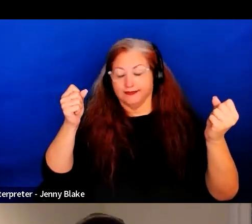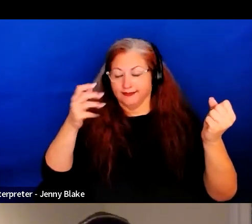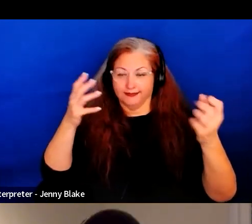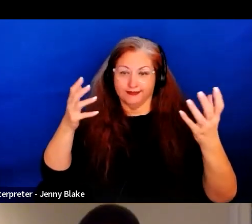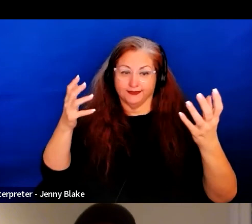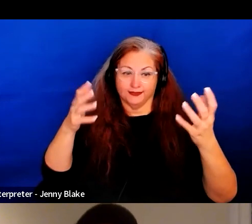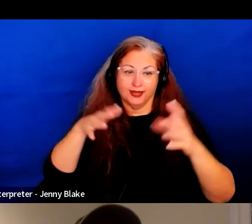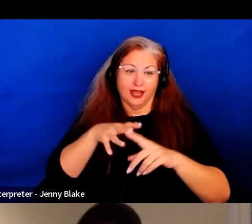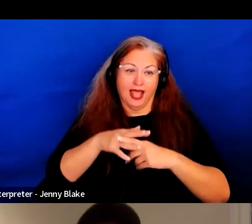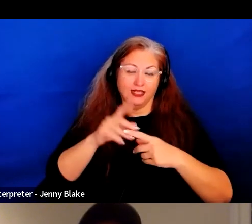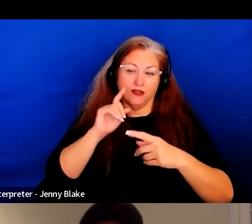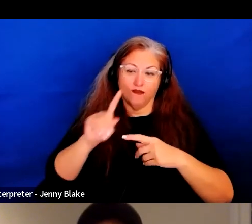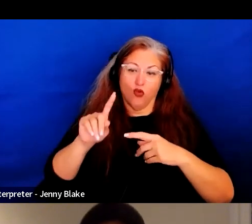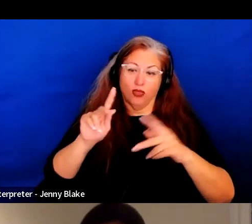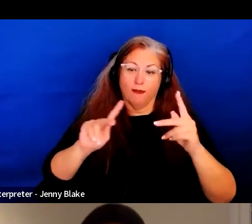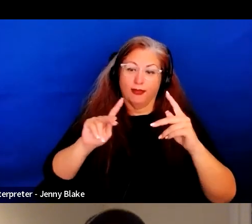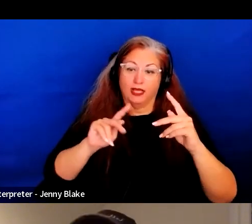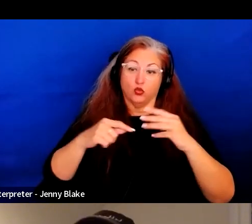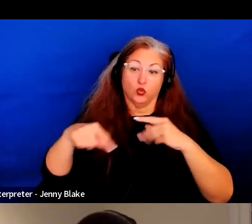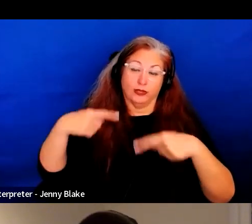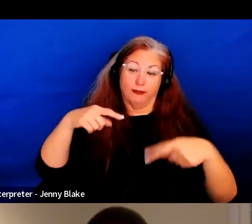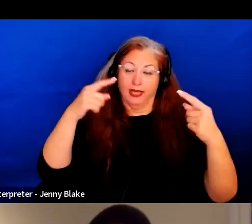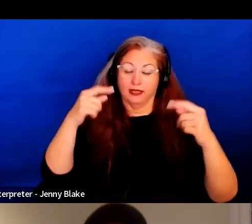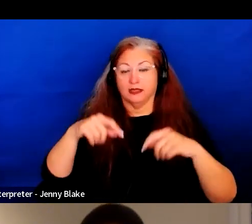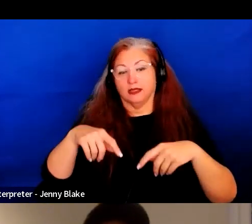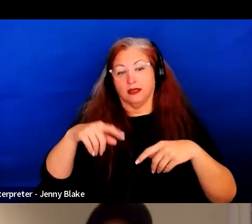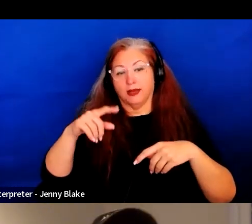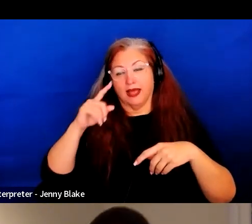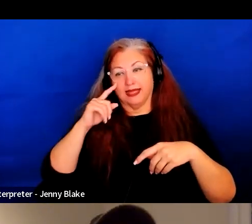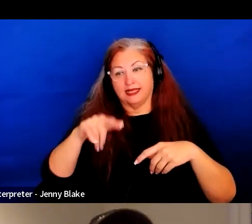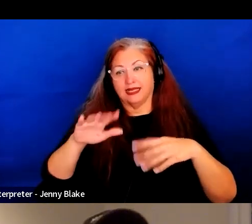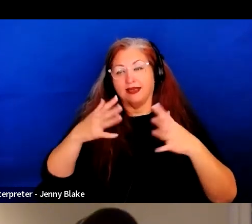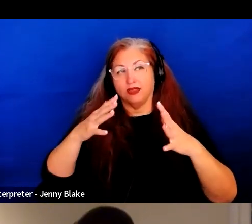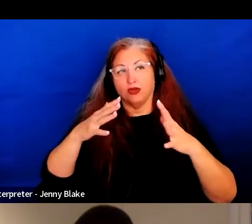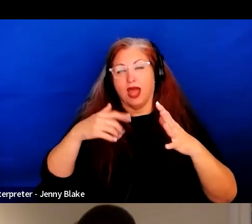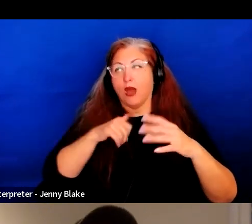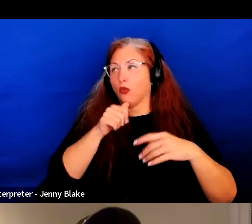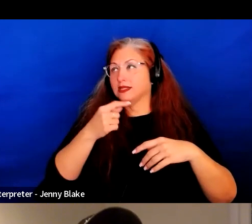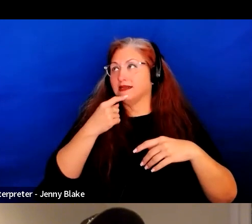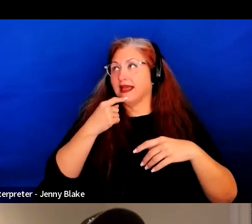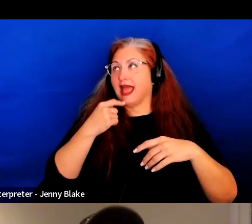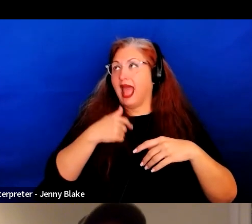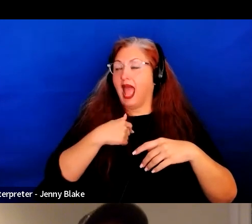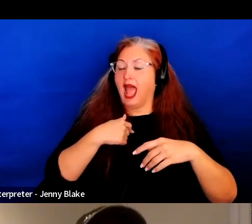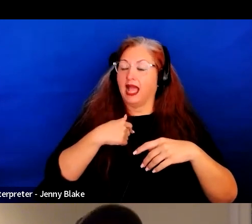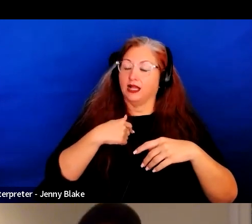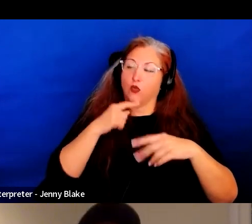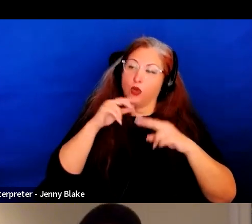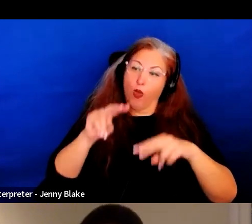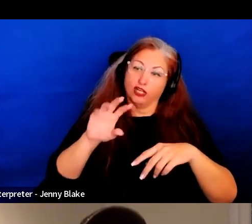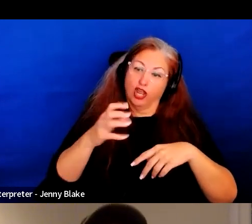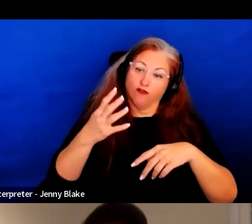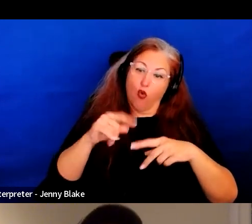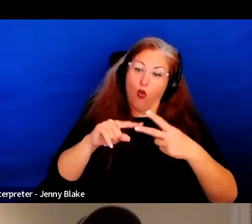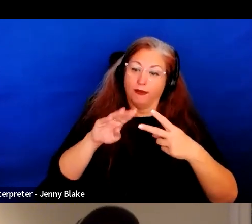you know, context for public debate. And I think that, you know, it's kind of, even though I wouldn't say that I necessarily watch the BBC or Channel 4 that much, I